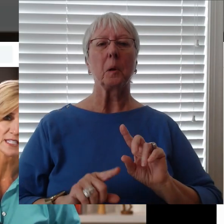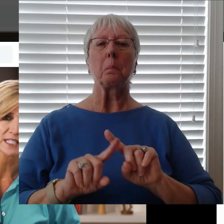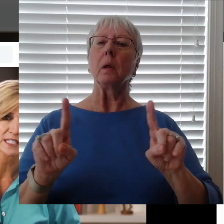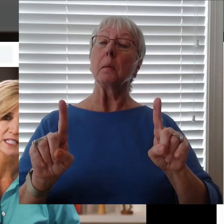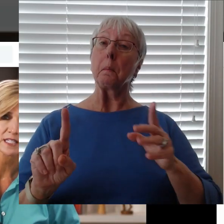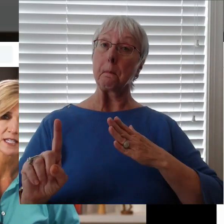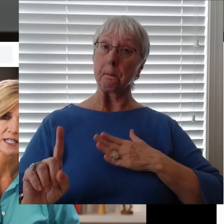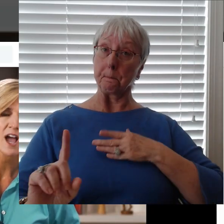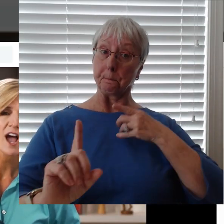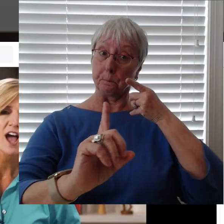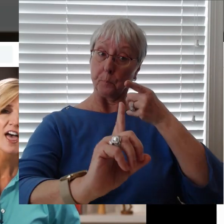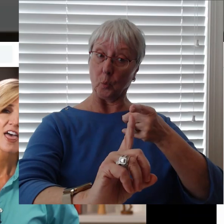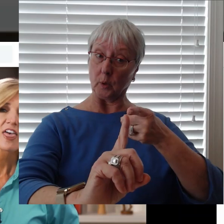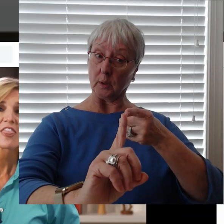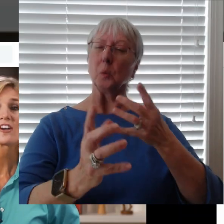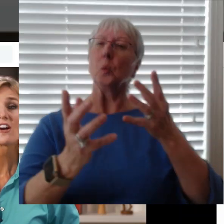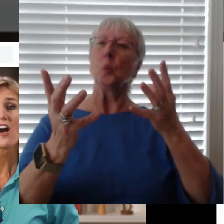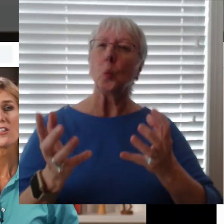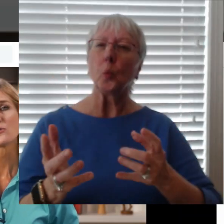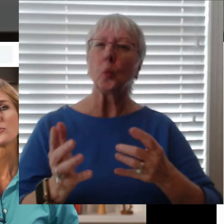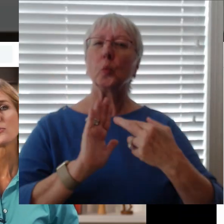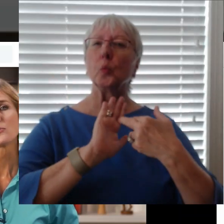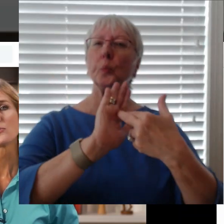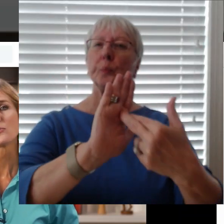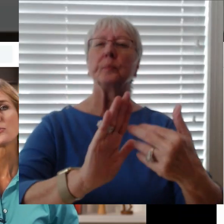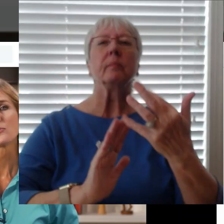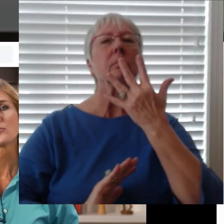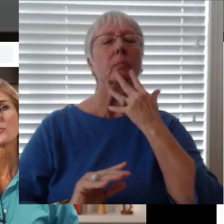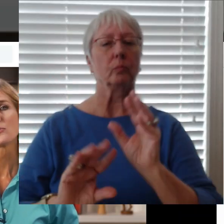clearly. The color wheel is an